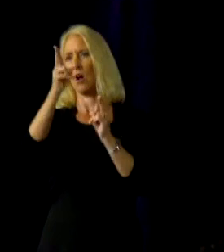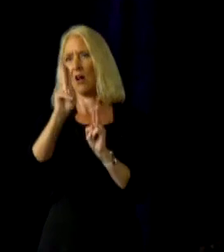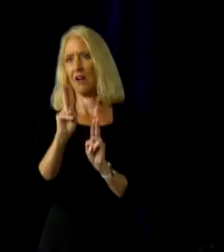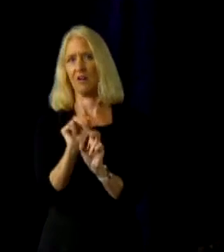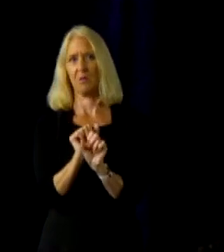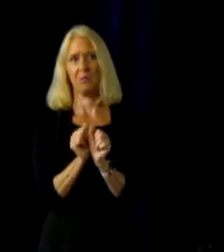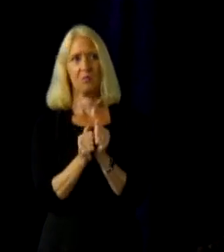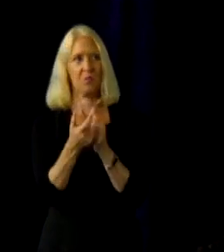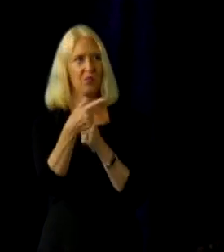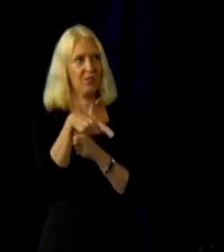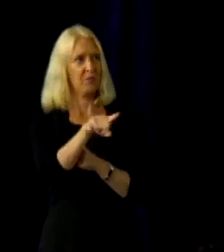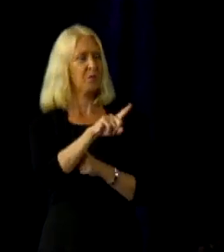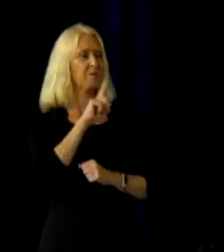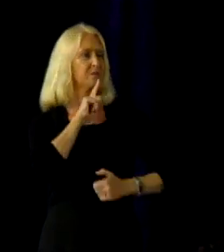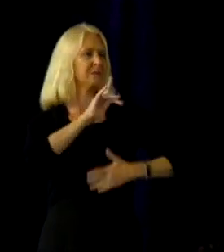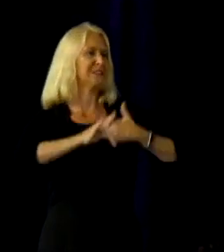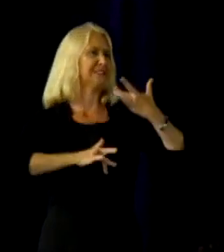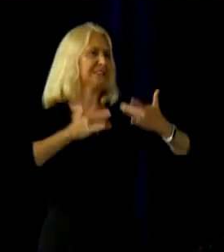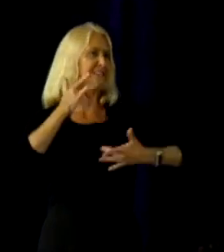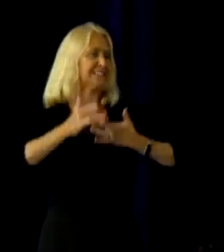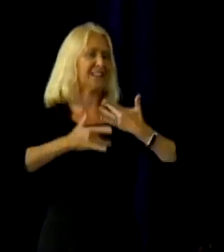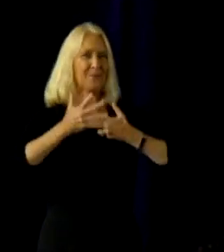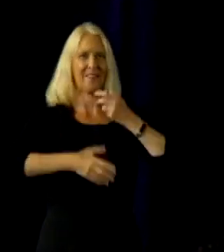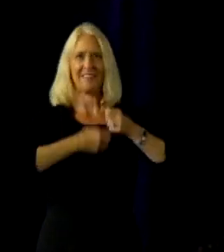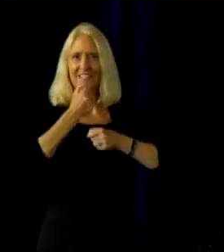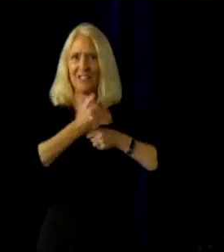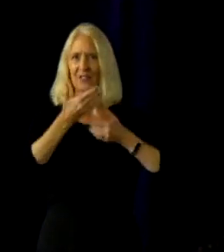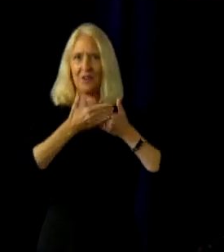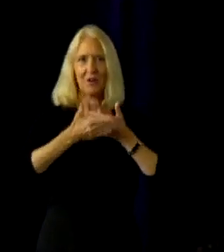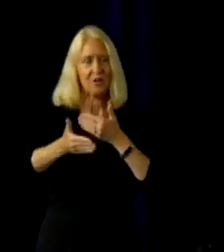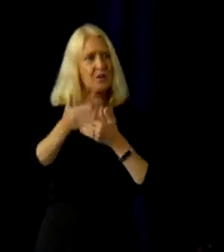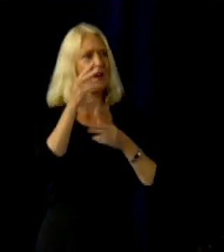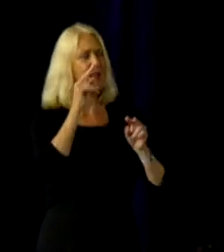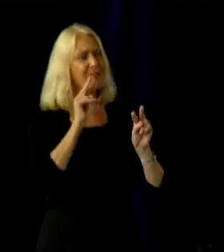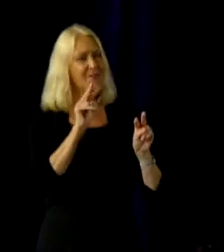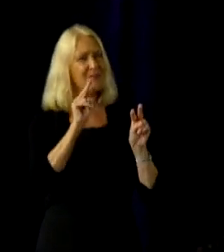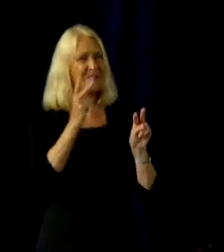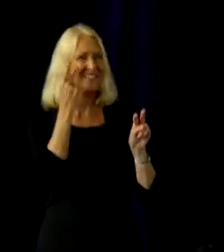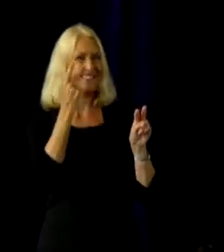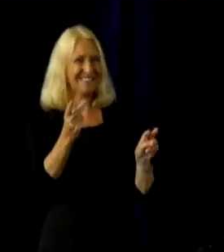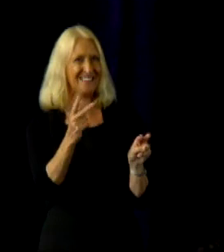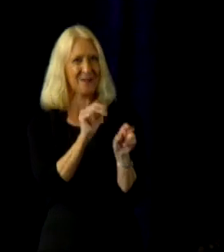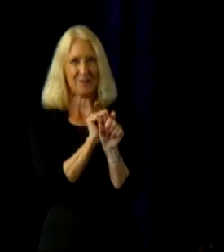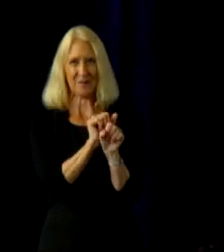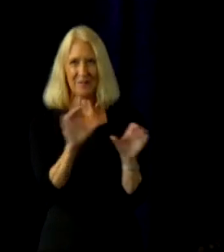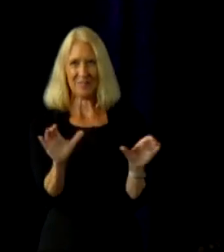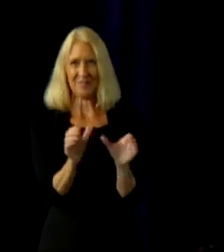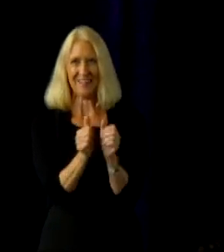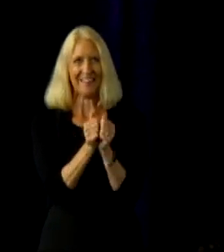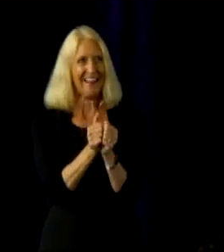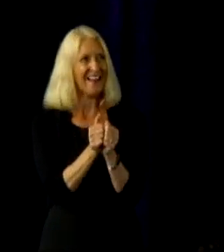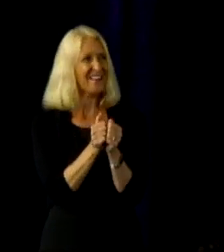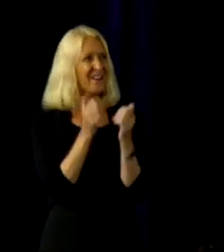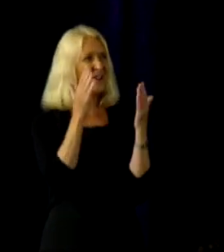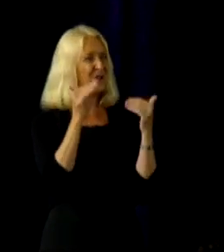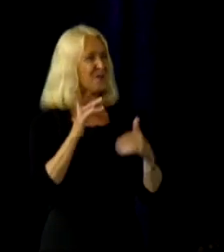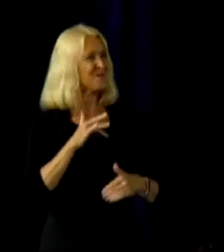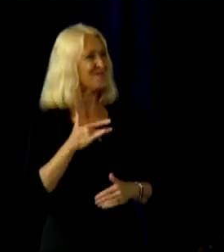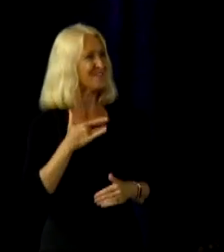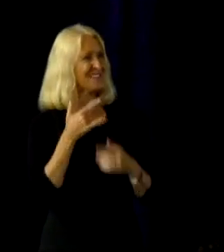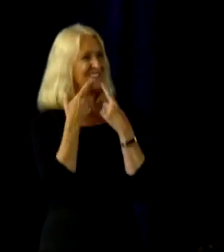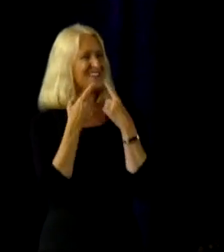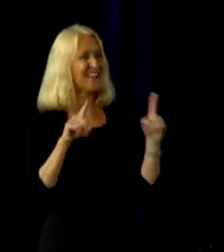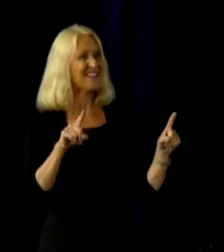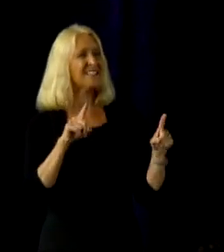I'm excited about this year ahead. I look forward to seeing what the work we can do together. I hope you feel that sense of enthusiasm. As we go forward